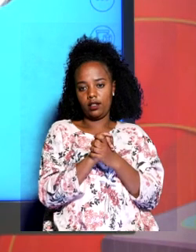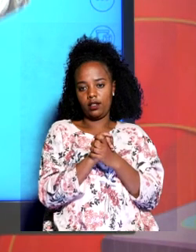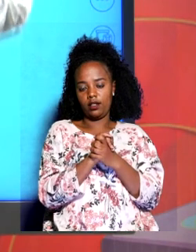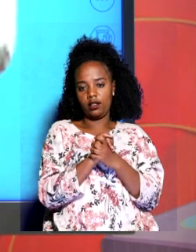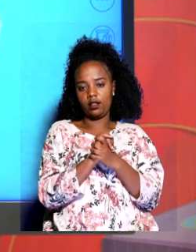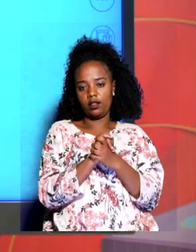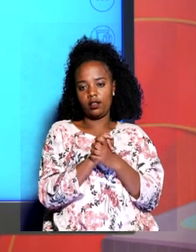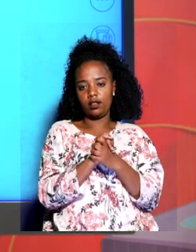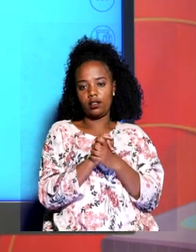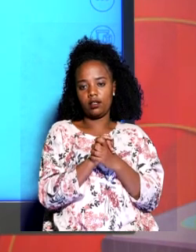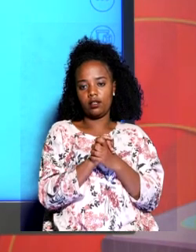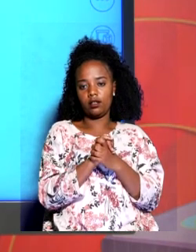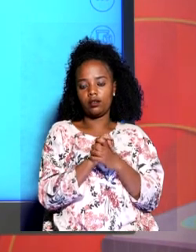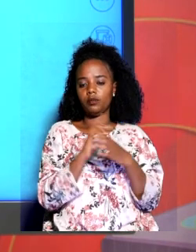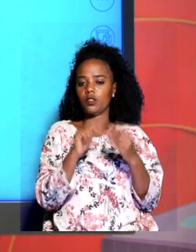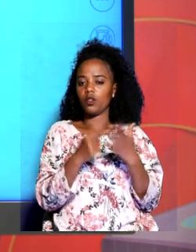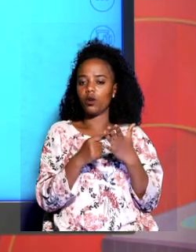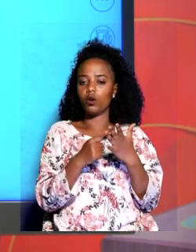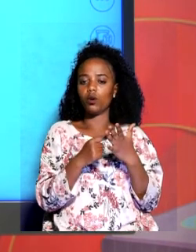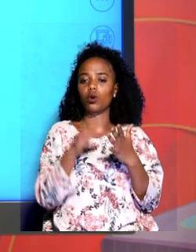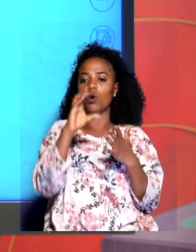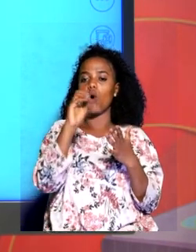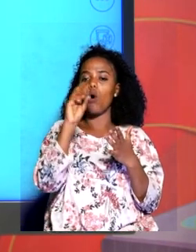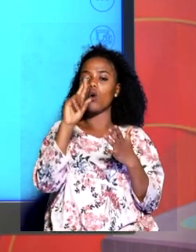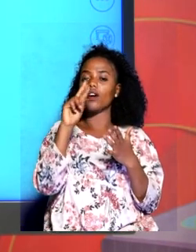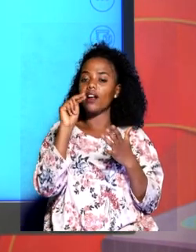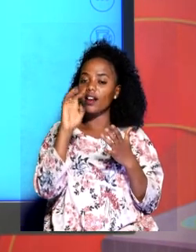3x plus 2y. So